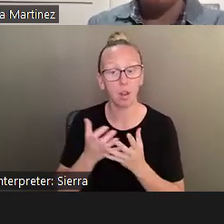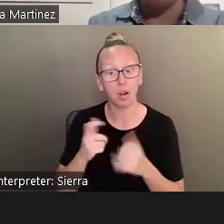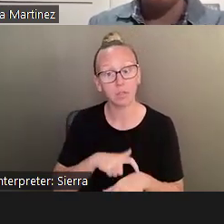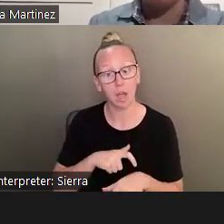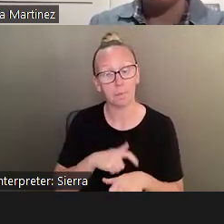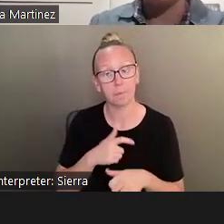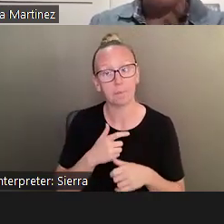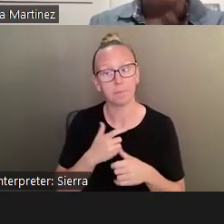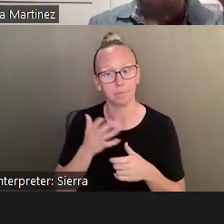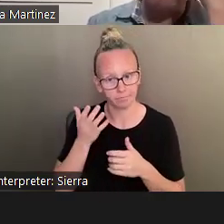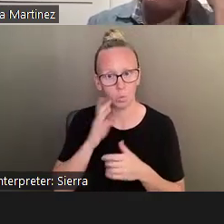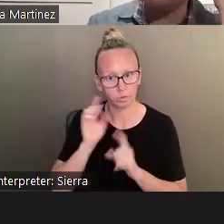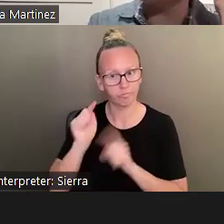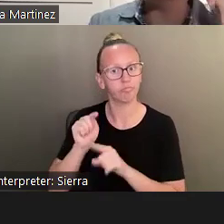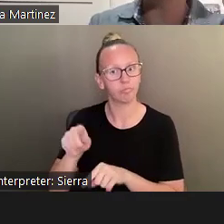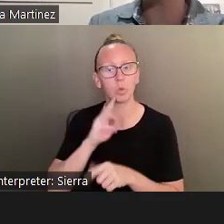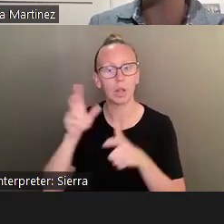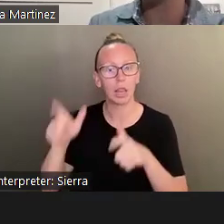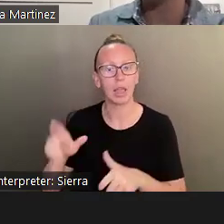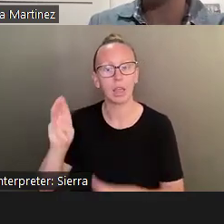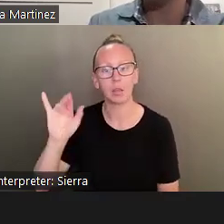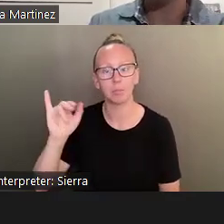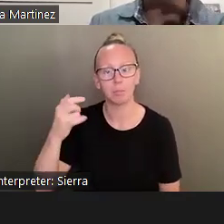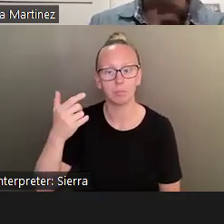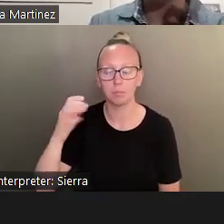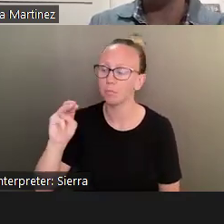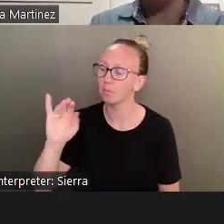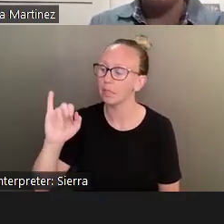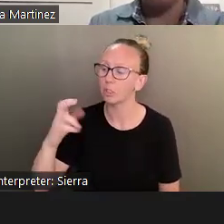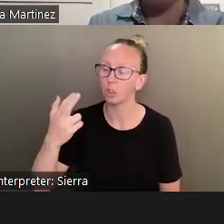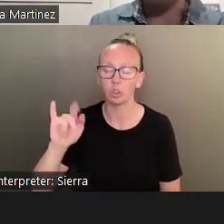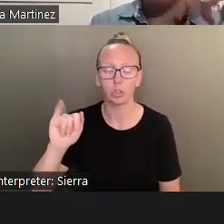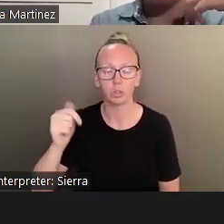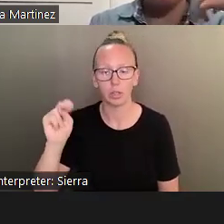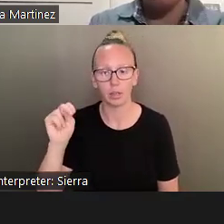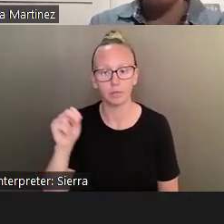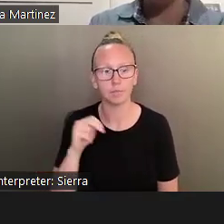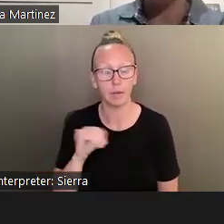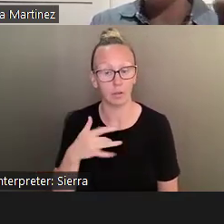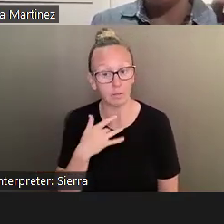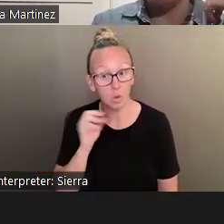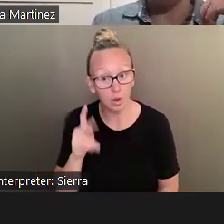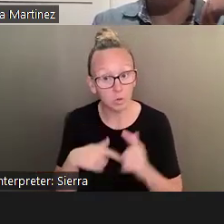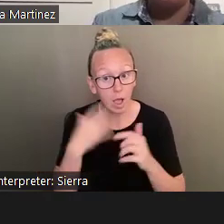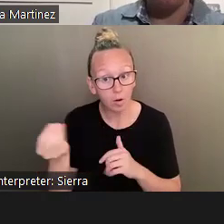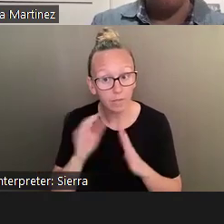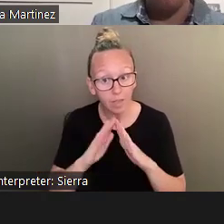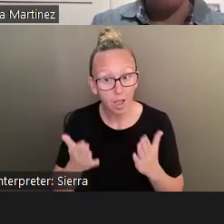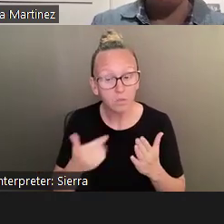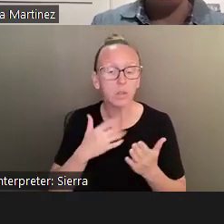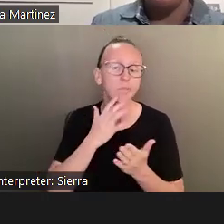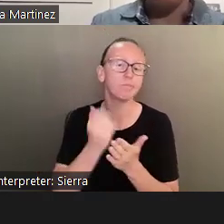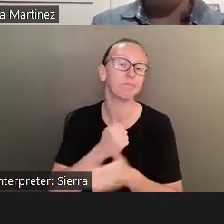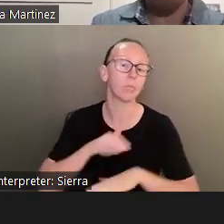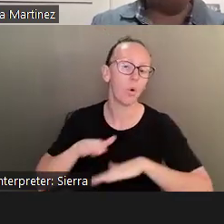still at Lake Michigan. It was, you know, if I was feeling okay enough to like get out of the house, I would go take a long